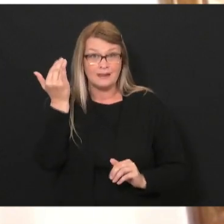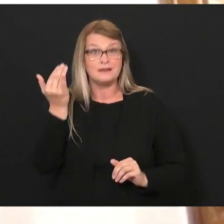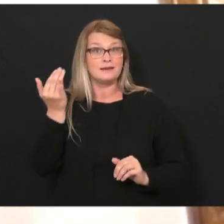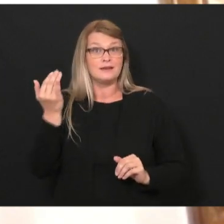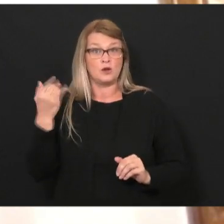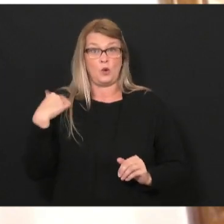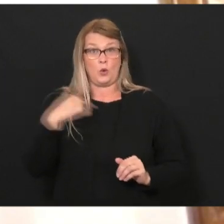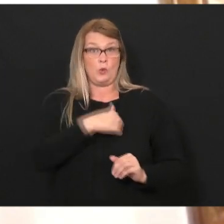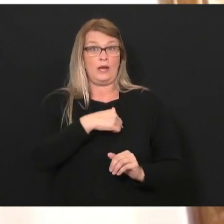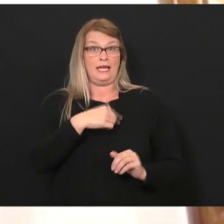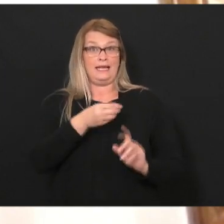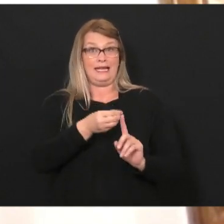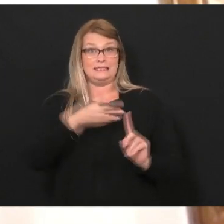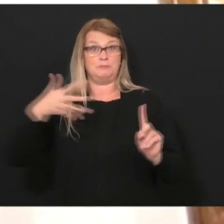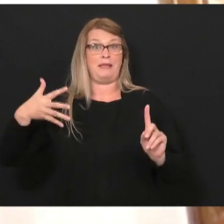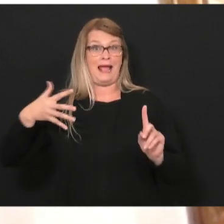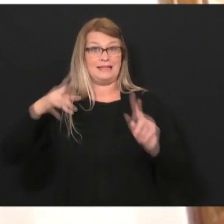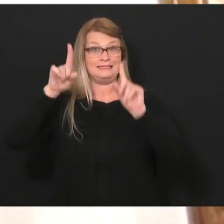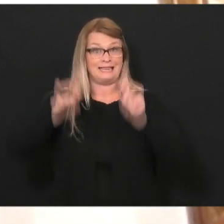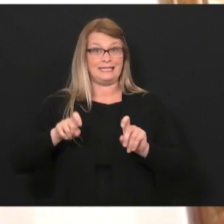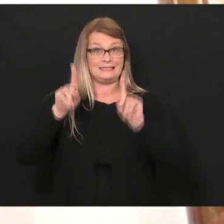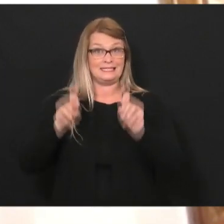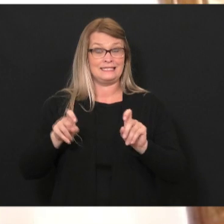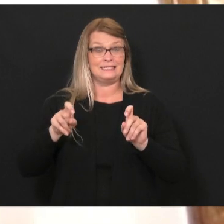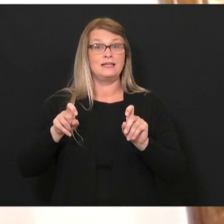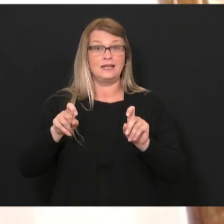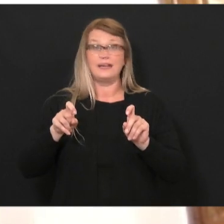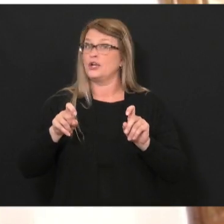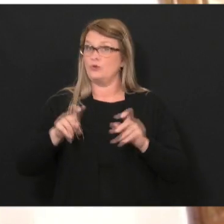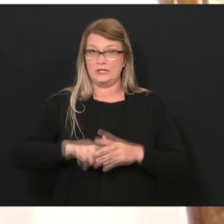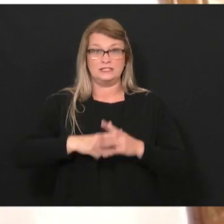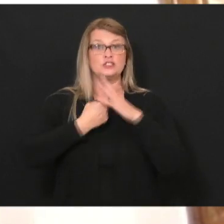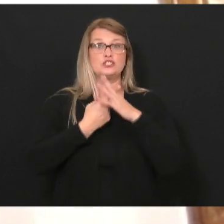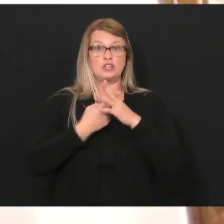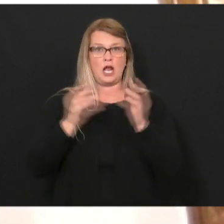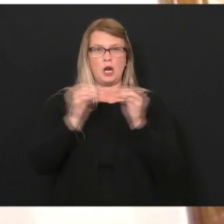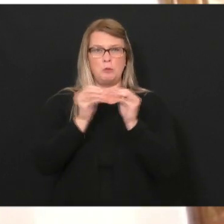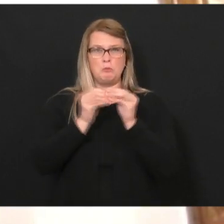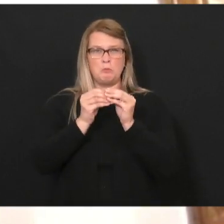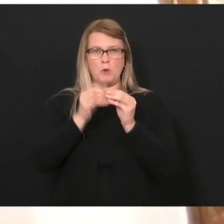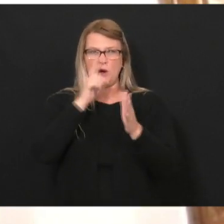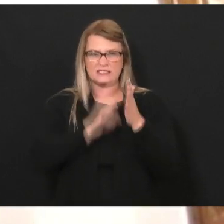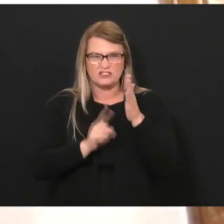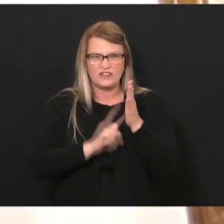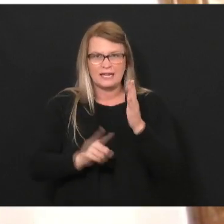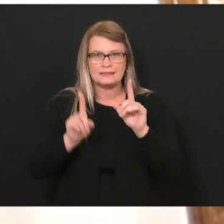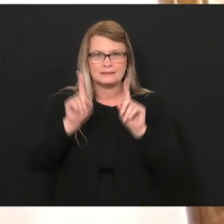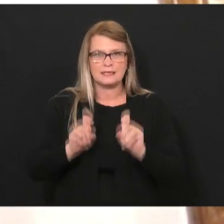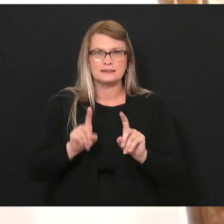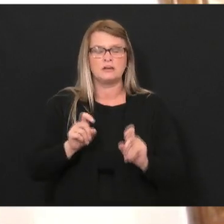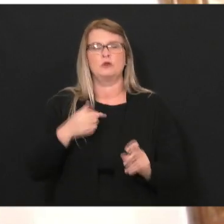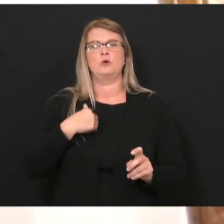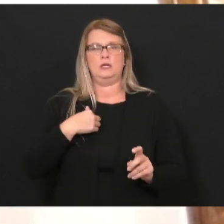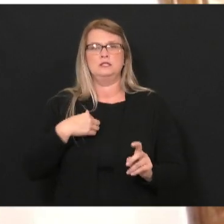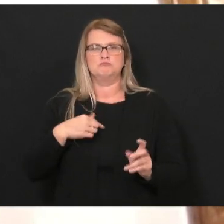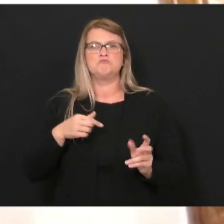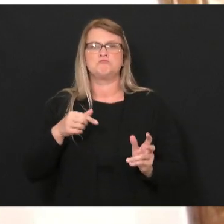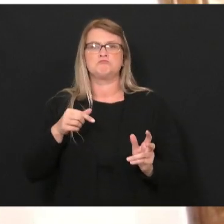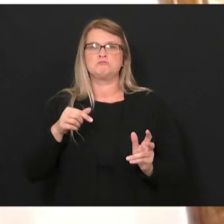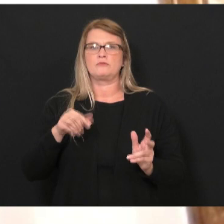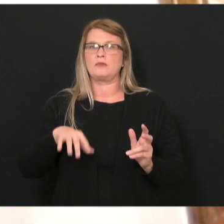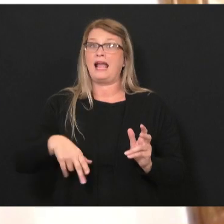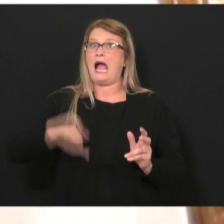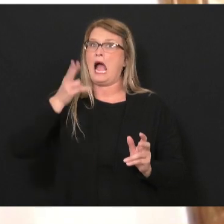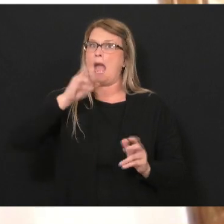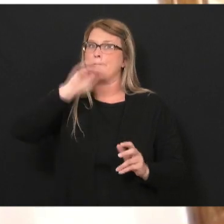we expand our testing and we start to do more surveillance testing, we would expect that a higher percent of